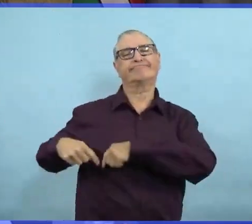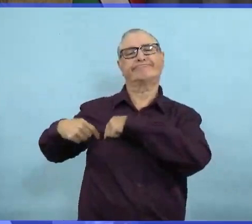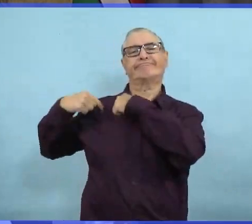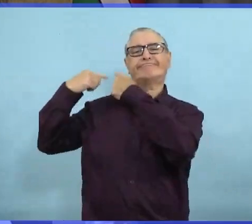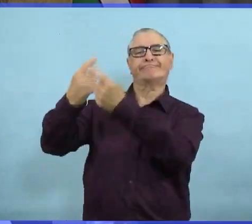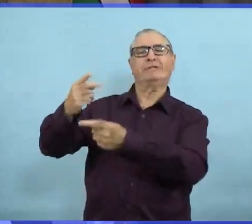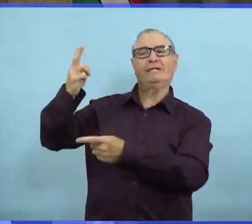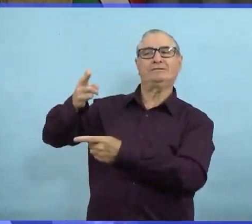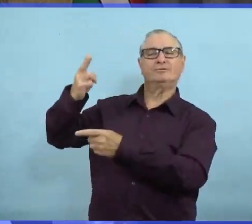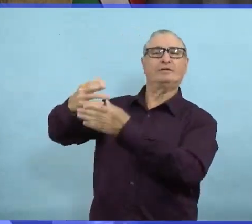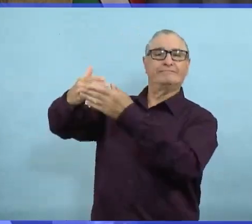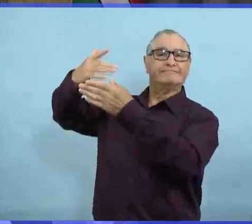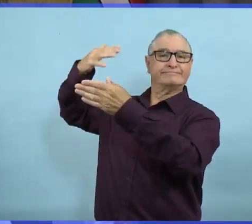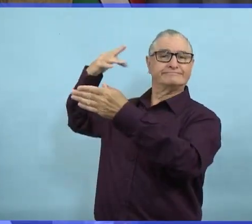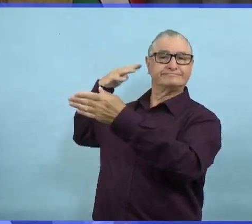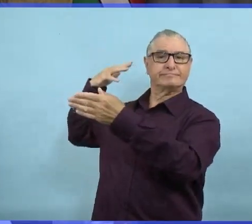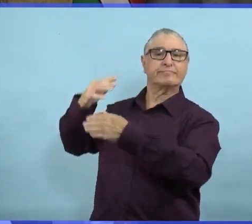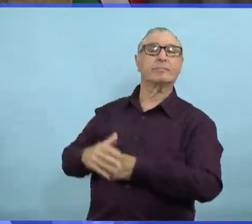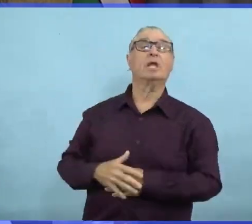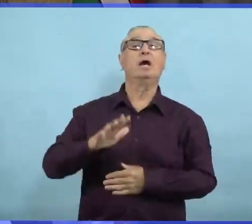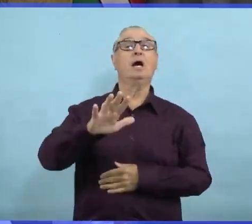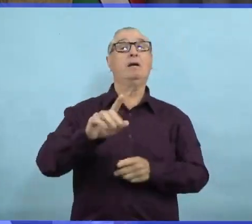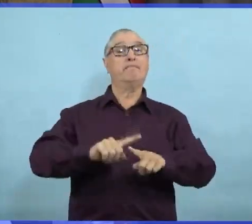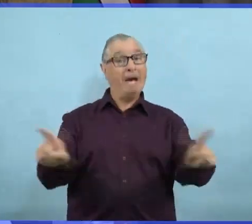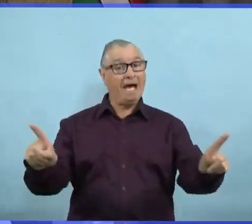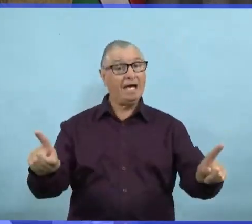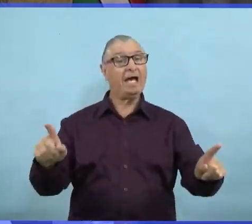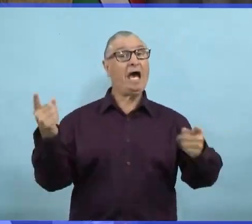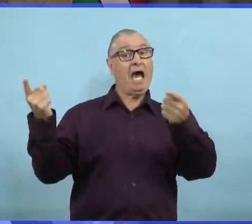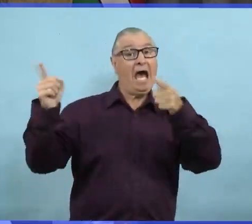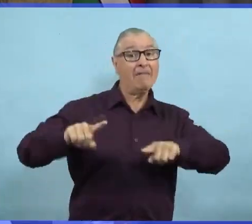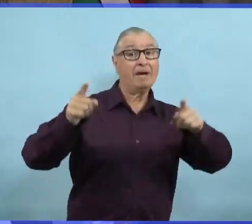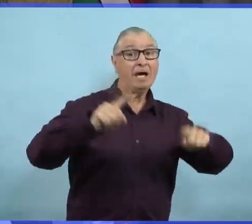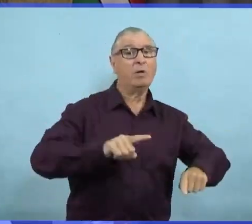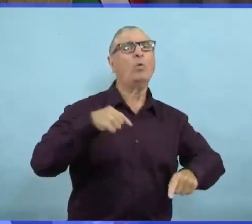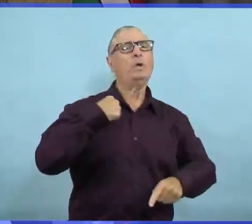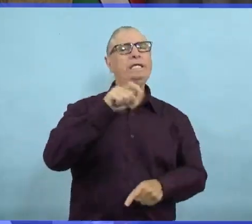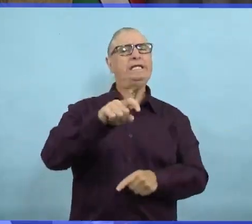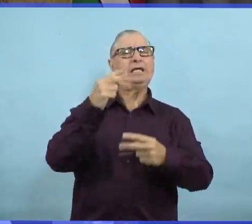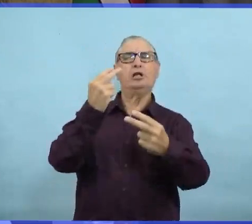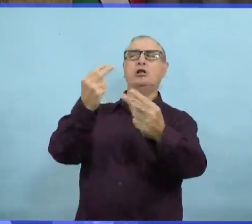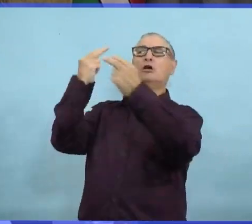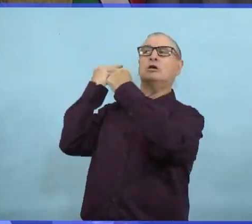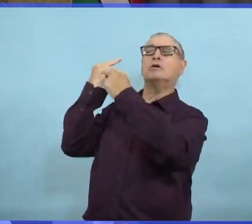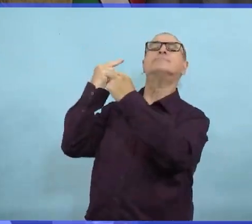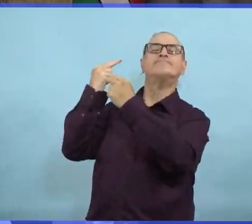need to respect our heritage, just as we need to respect one another.